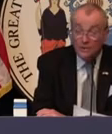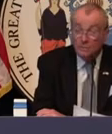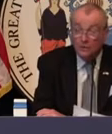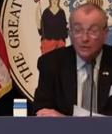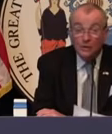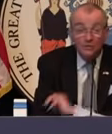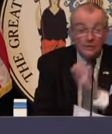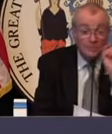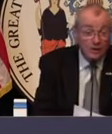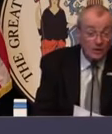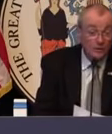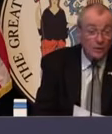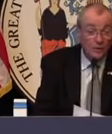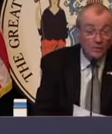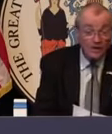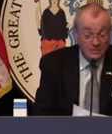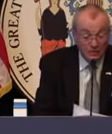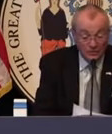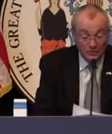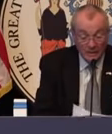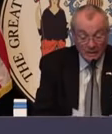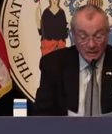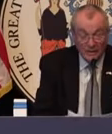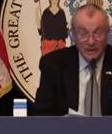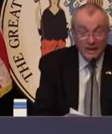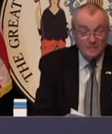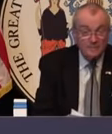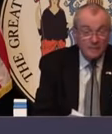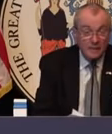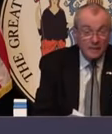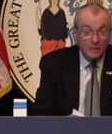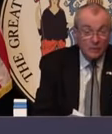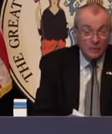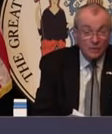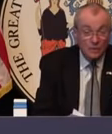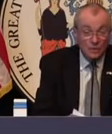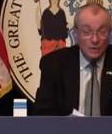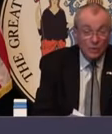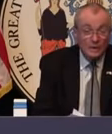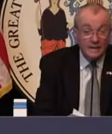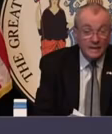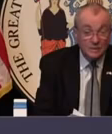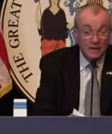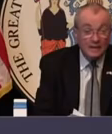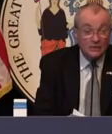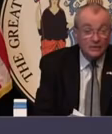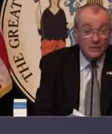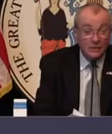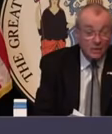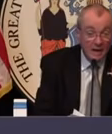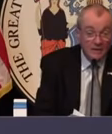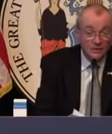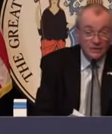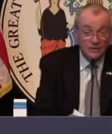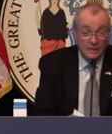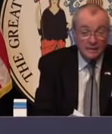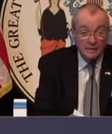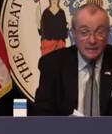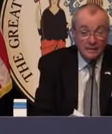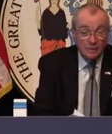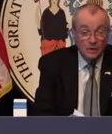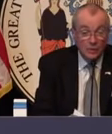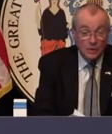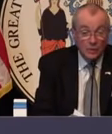we watch most closely, but I also want to remind folks that we don't look at one-day spikes. Go back if you could,